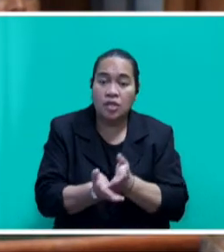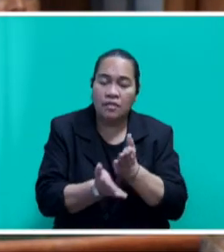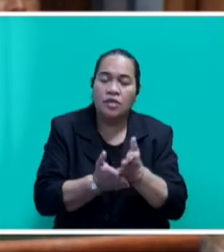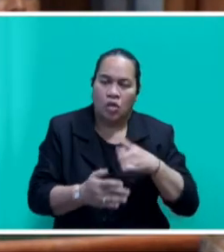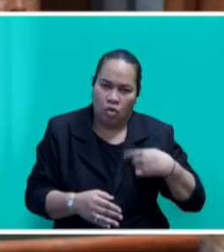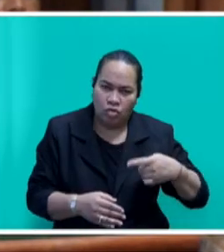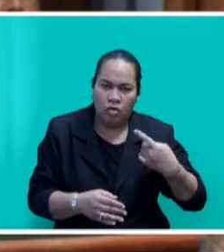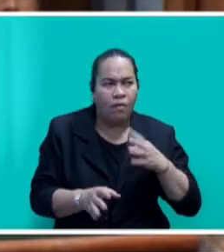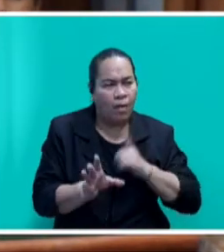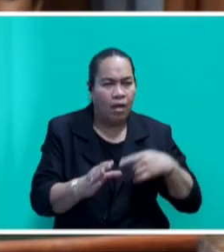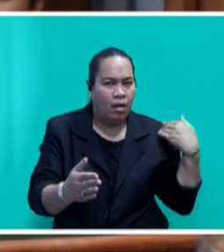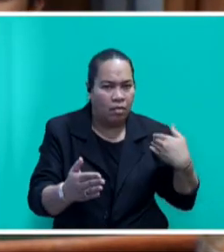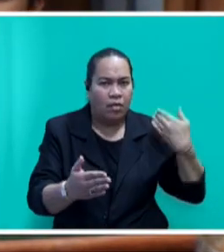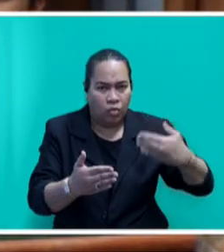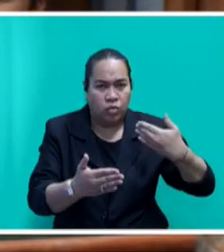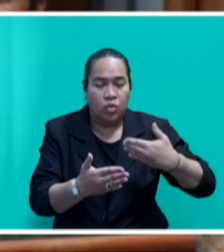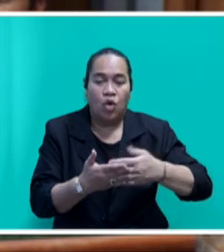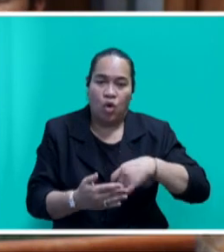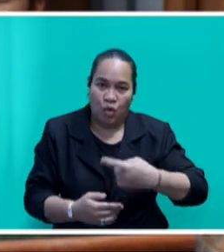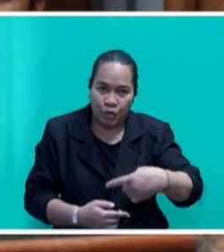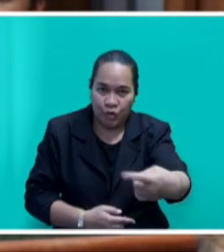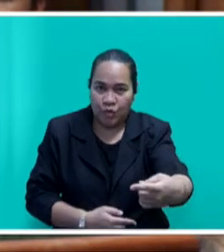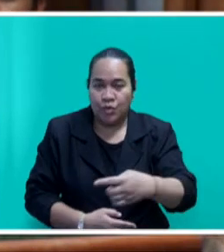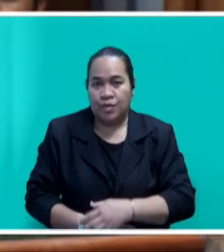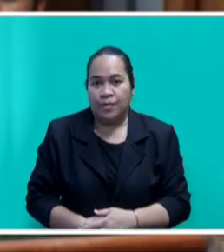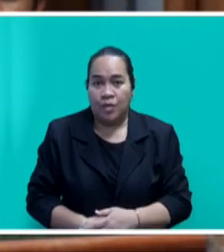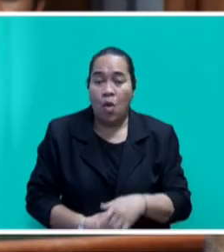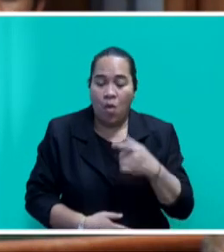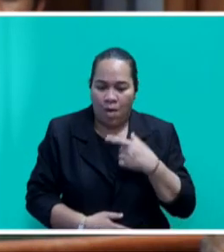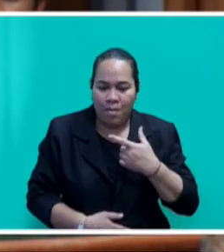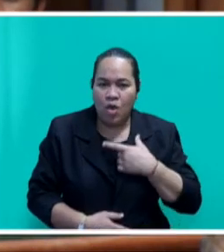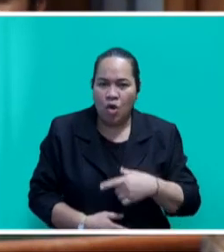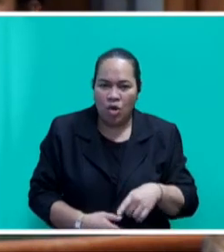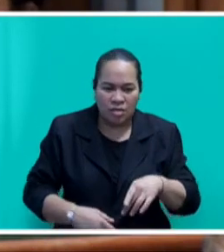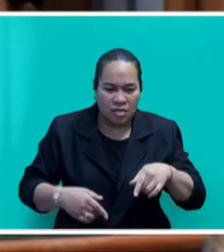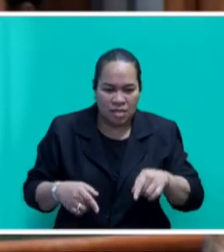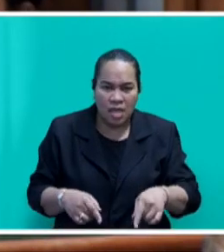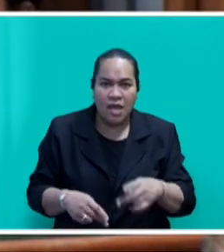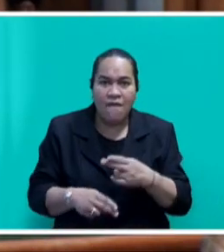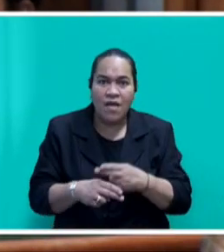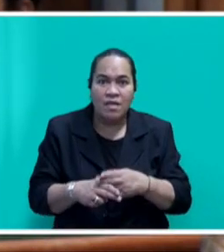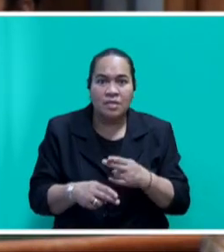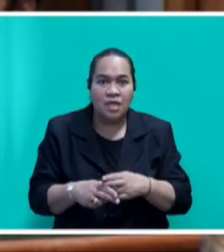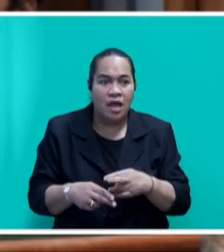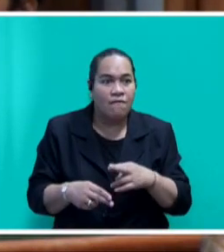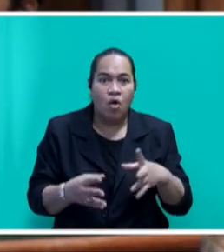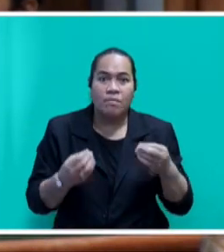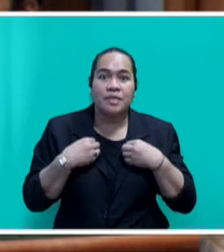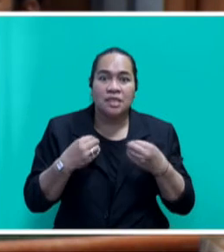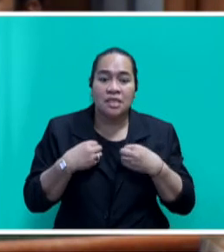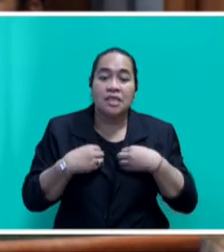over the years, Mr. Speaker, sir, due to the commercialization of farms in the agriculture